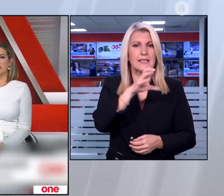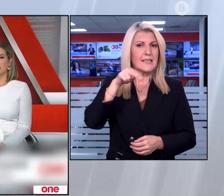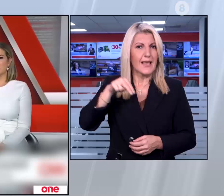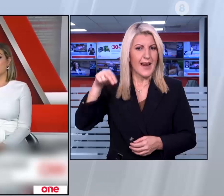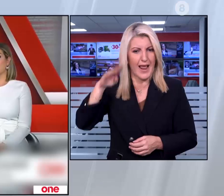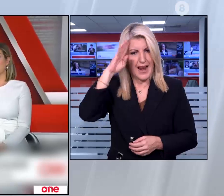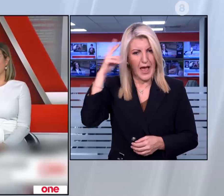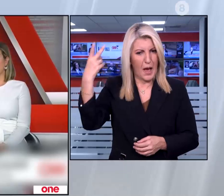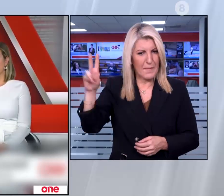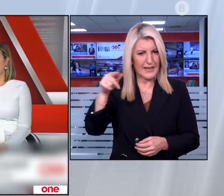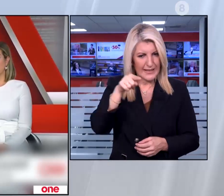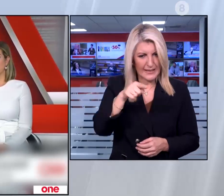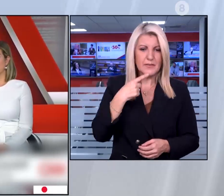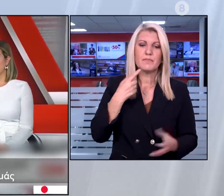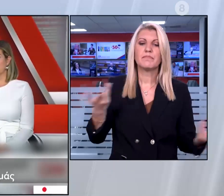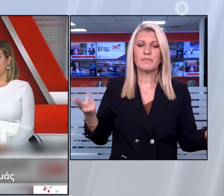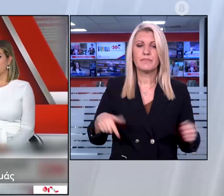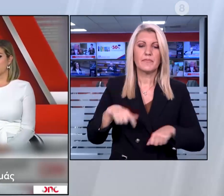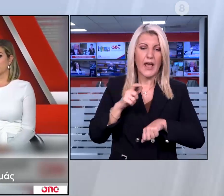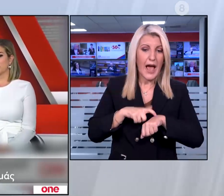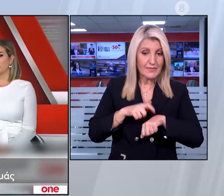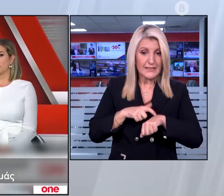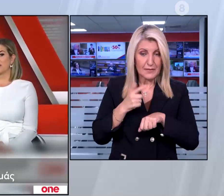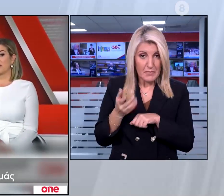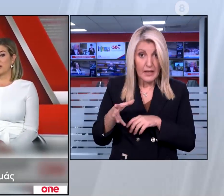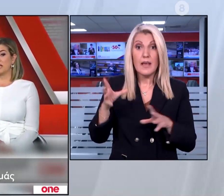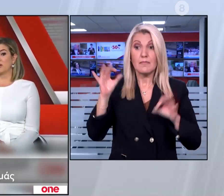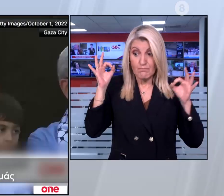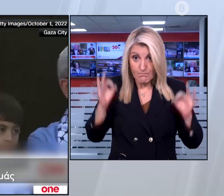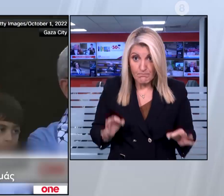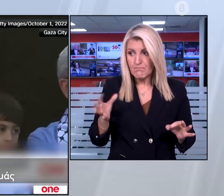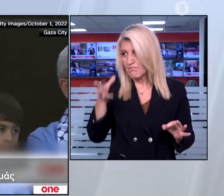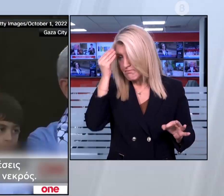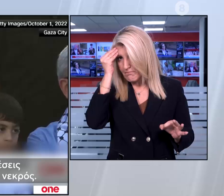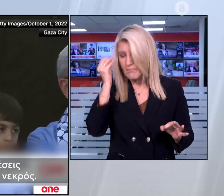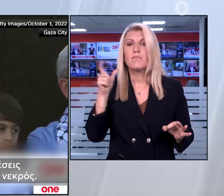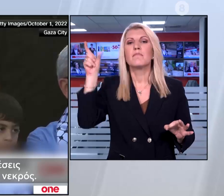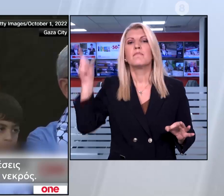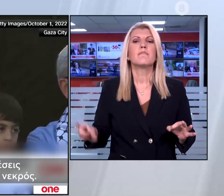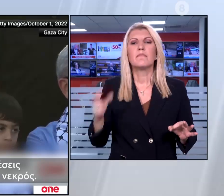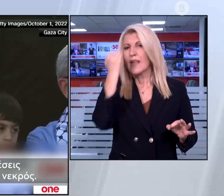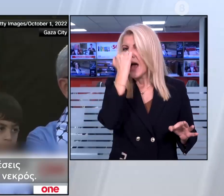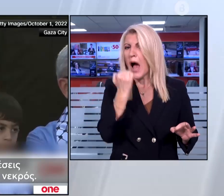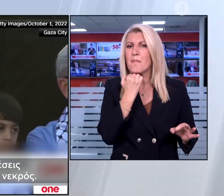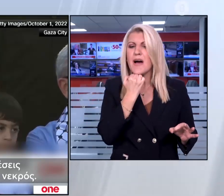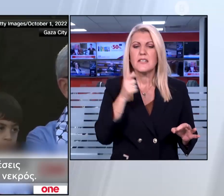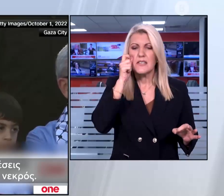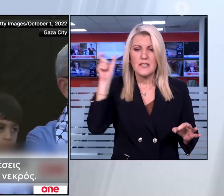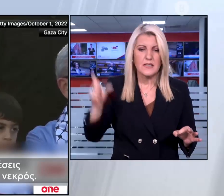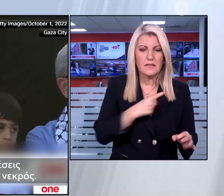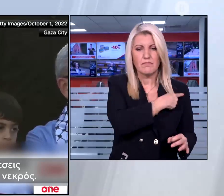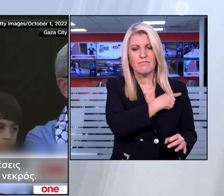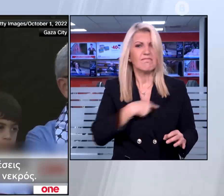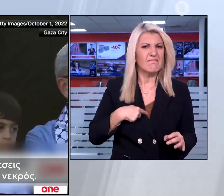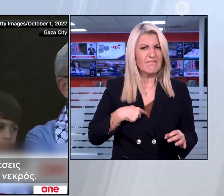We begin this afternoon with breaking news. Moments ago, Israel confirming that the leader of Hamas and October 7th mastermind